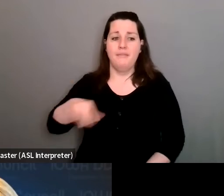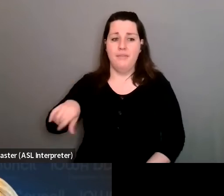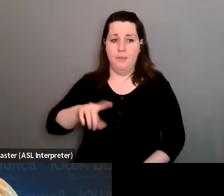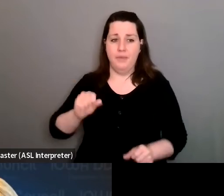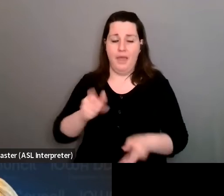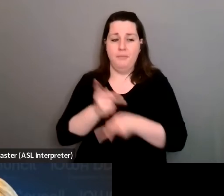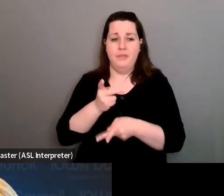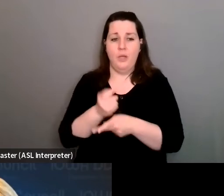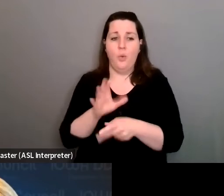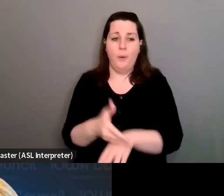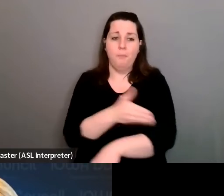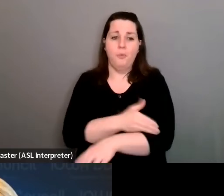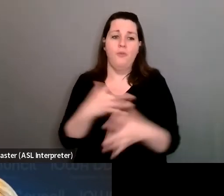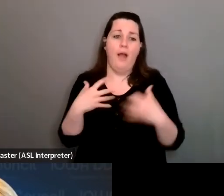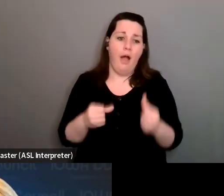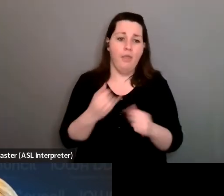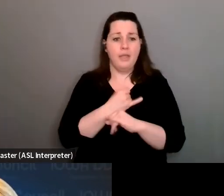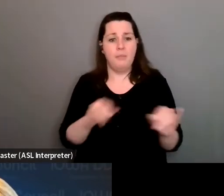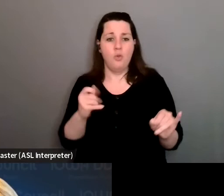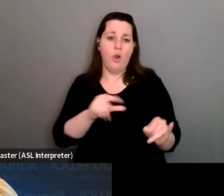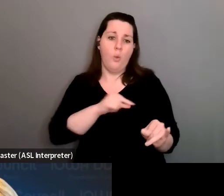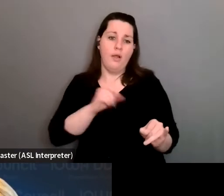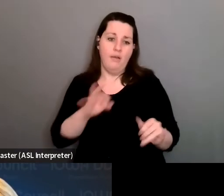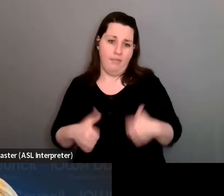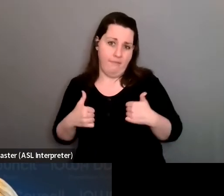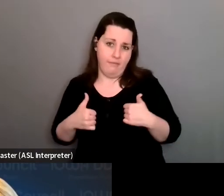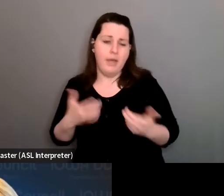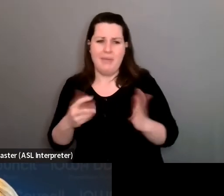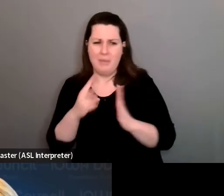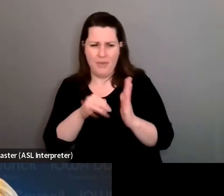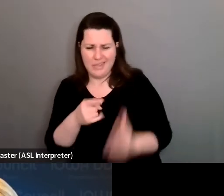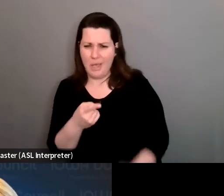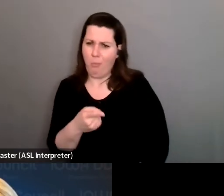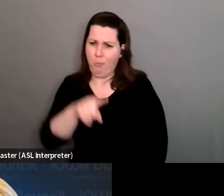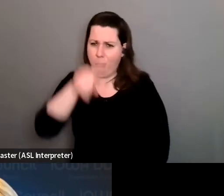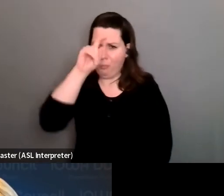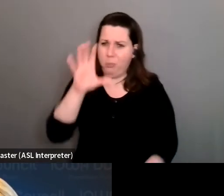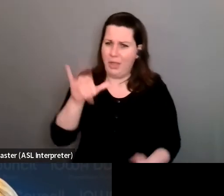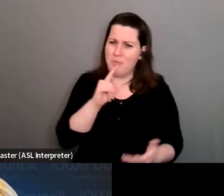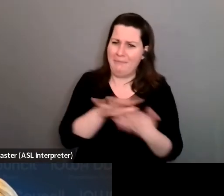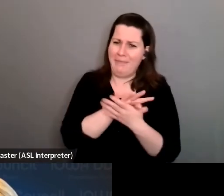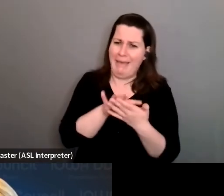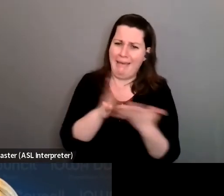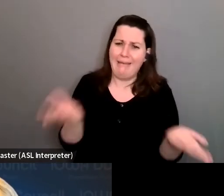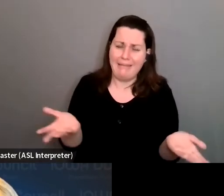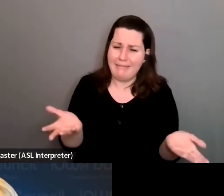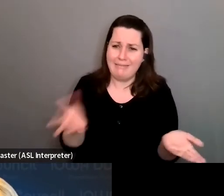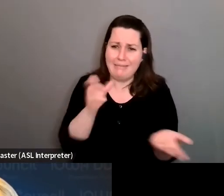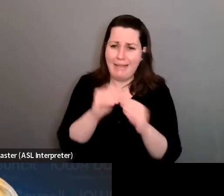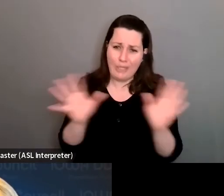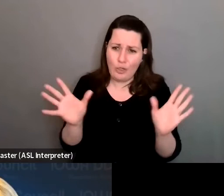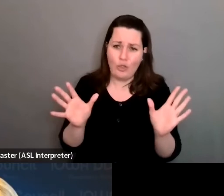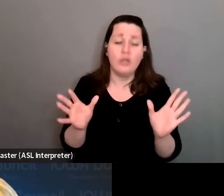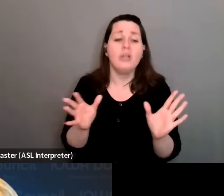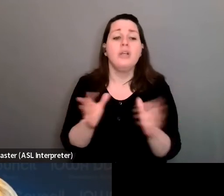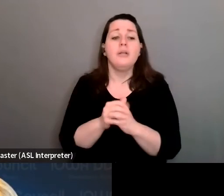health, independence, or quality of life. Now, you might read that and say, well, gosh, that's really vague. And I think one of the